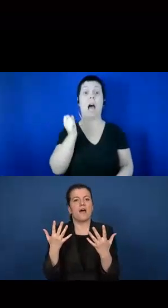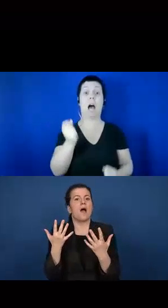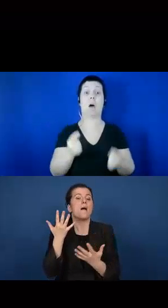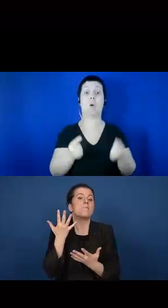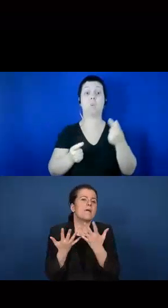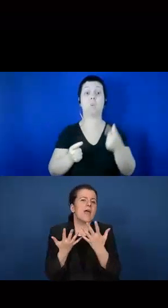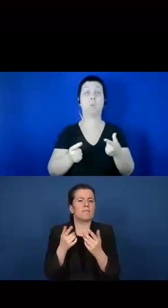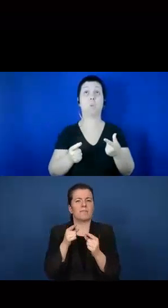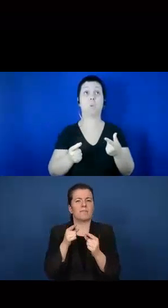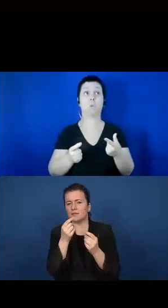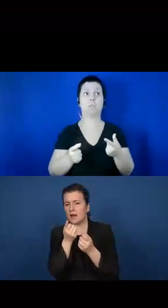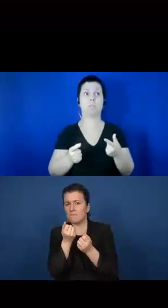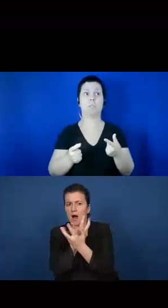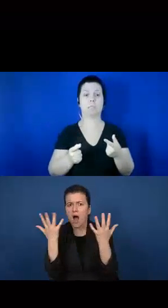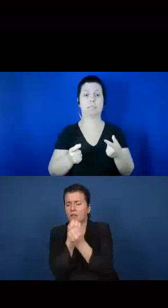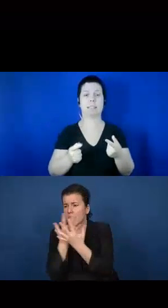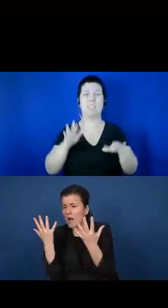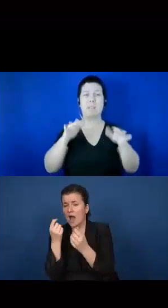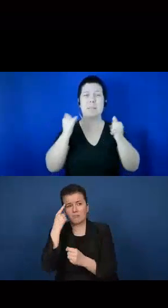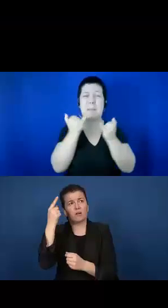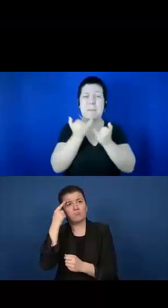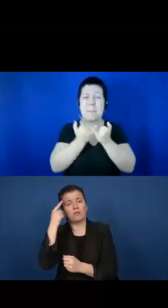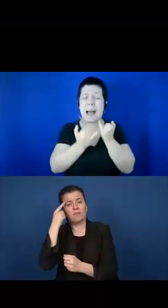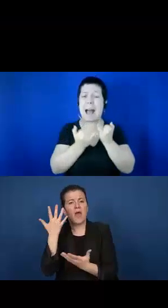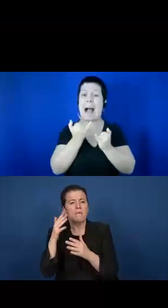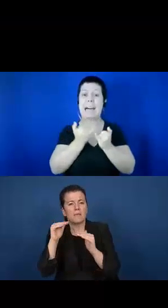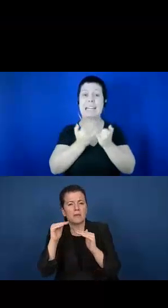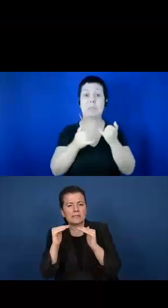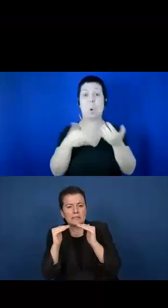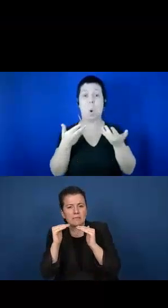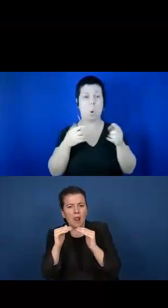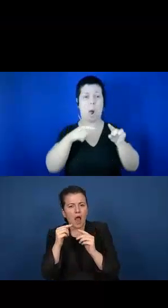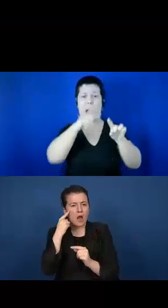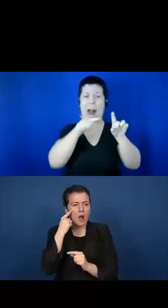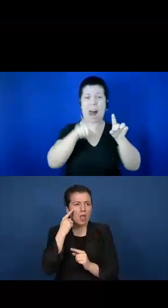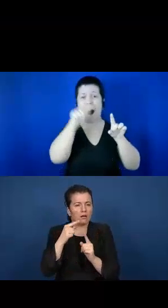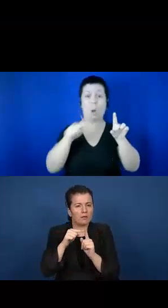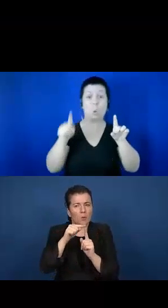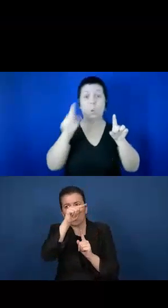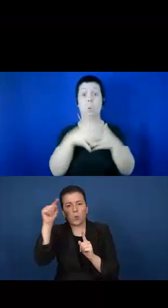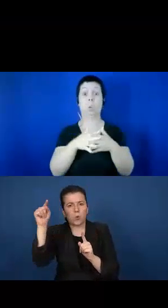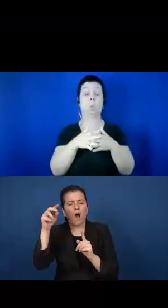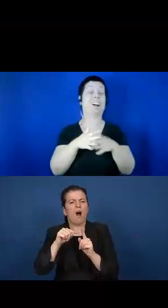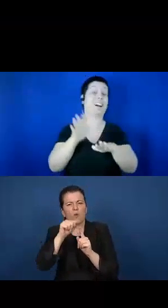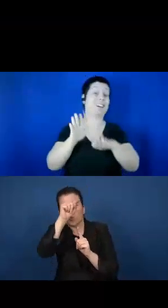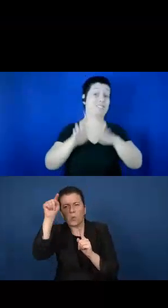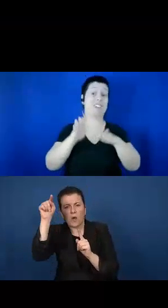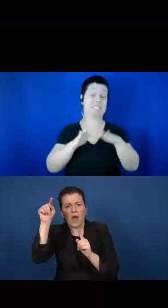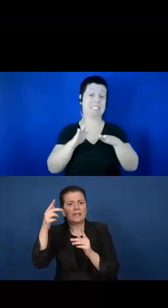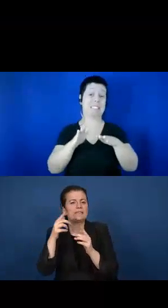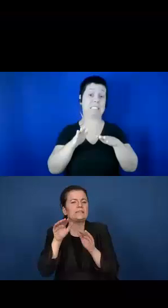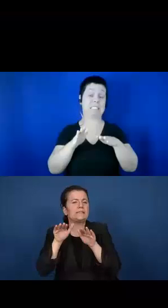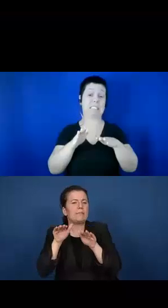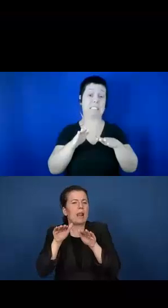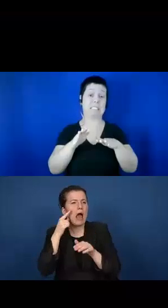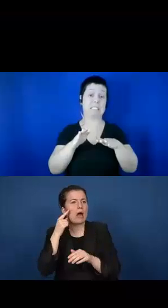so similar to one another or so complicated that it would be too difficult for us,